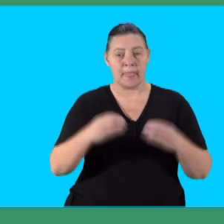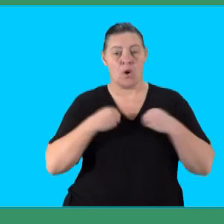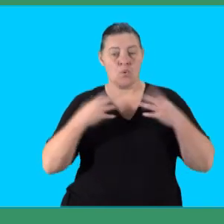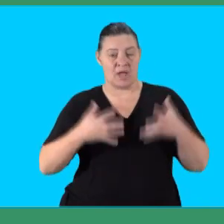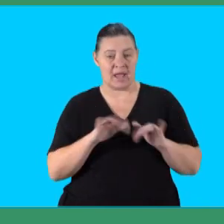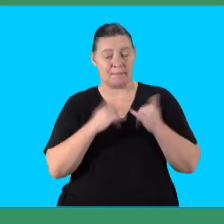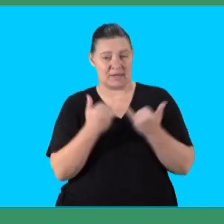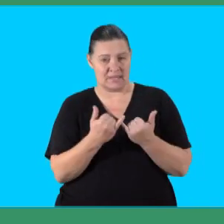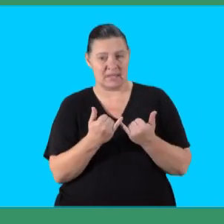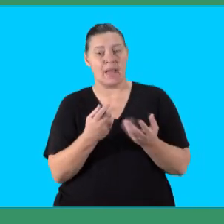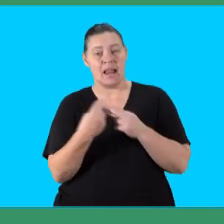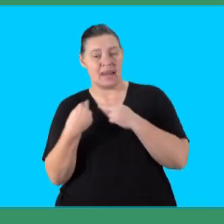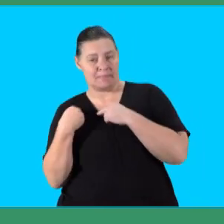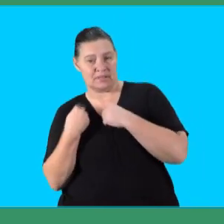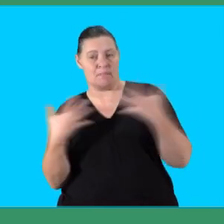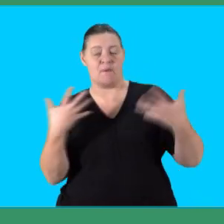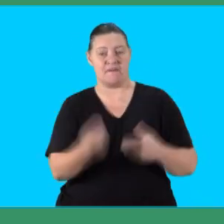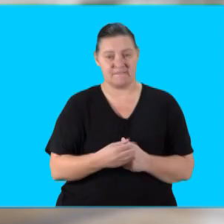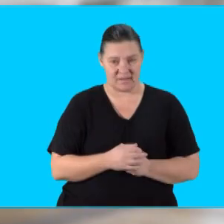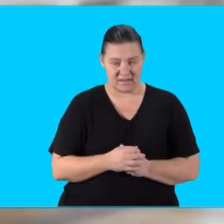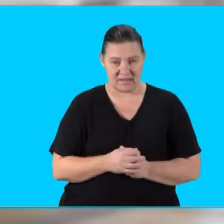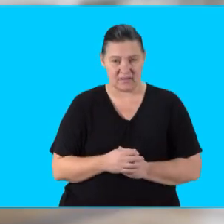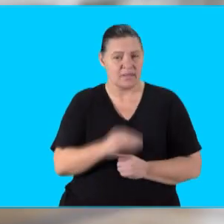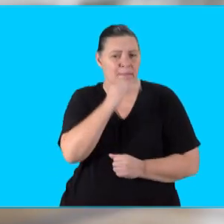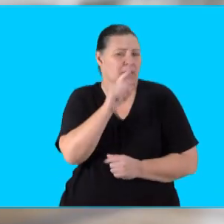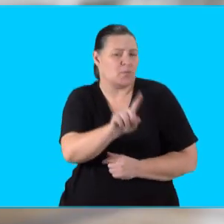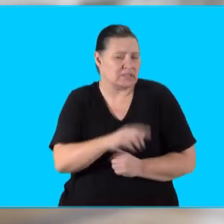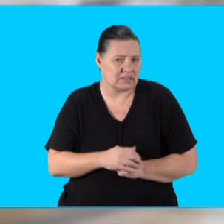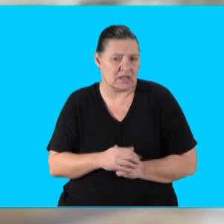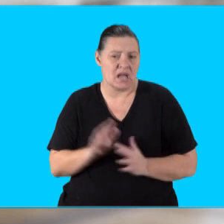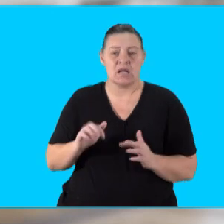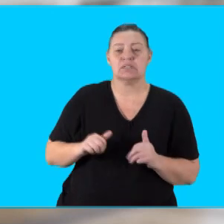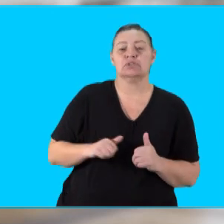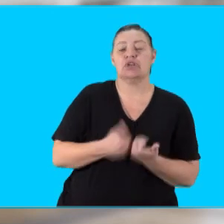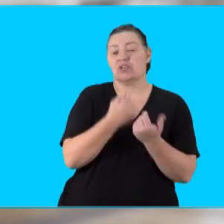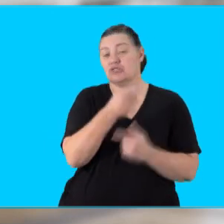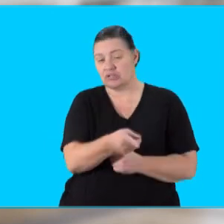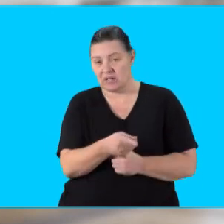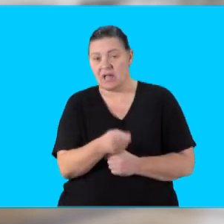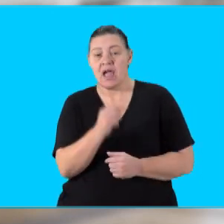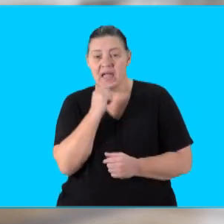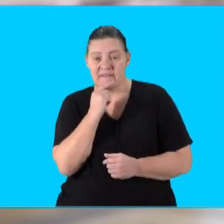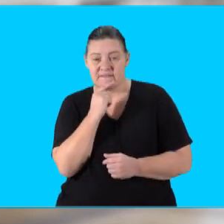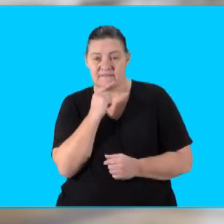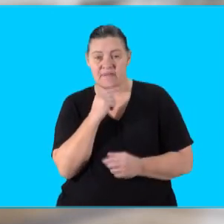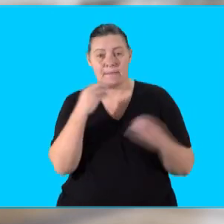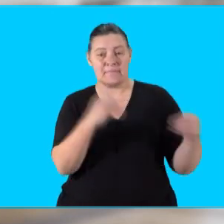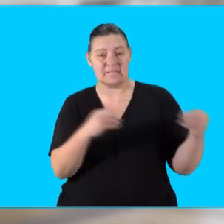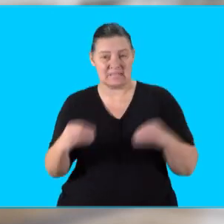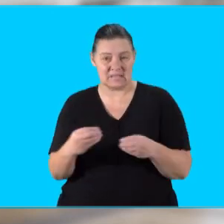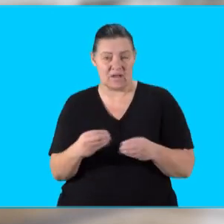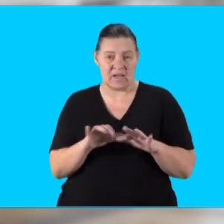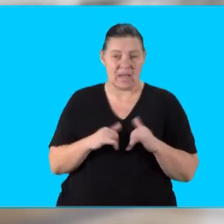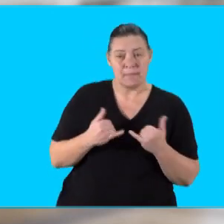company have more liability. It simply means that the challenge here is that as the incorporators of the